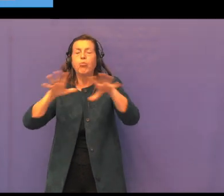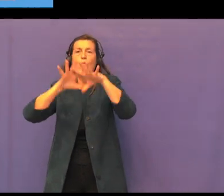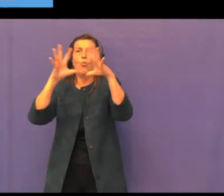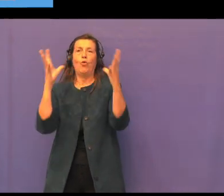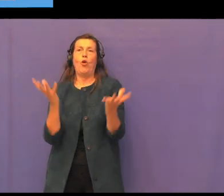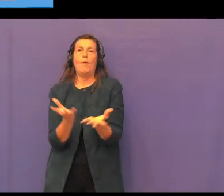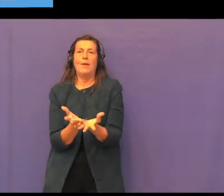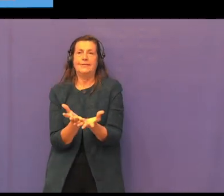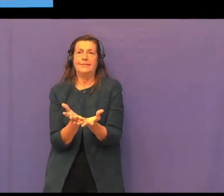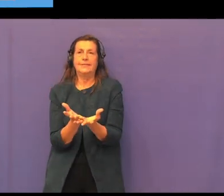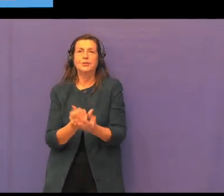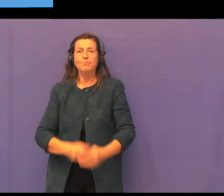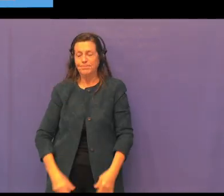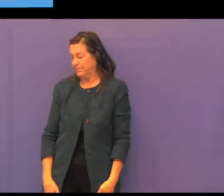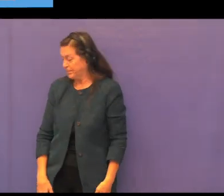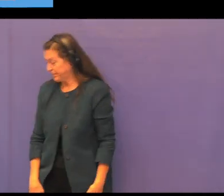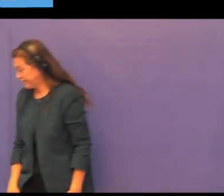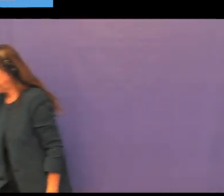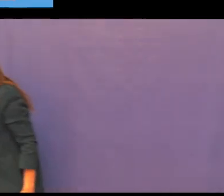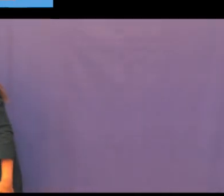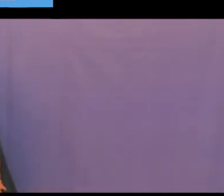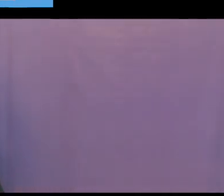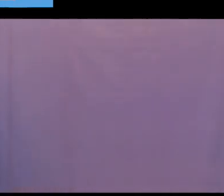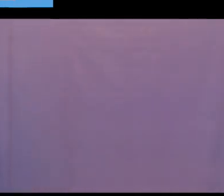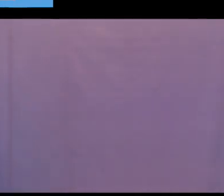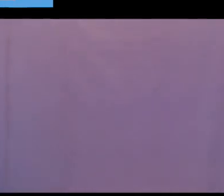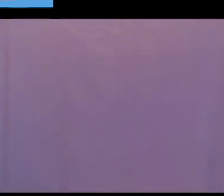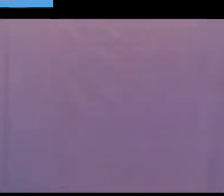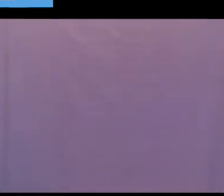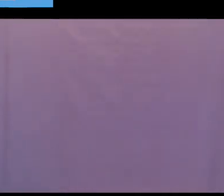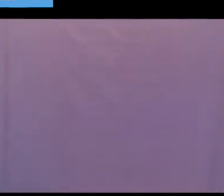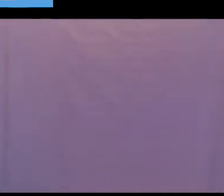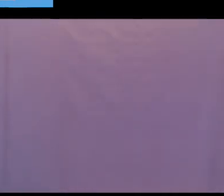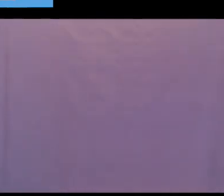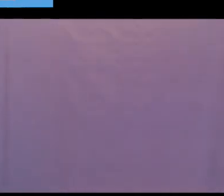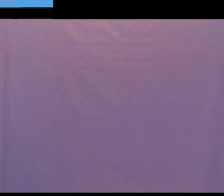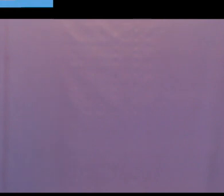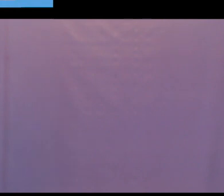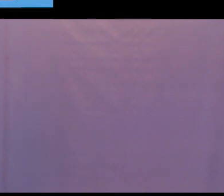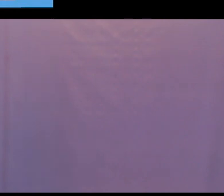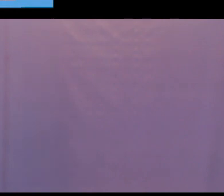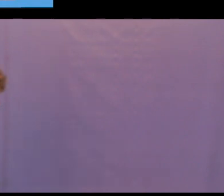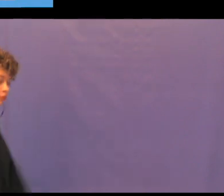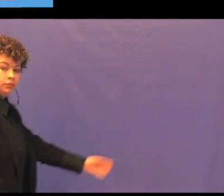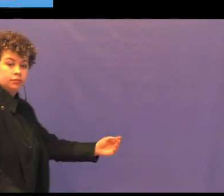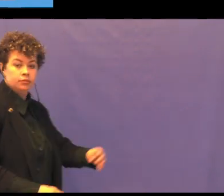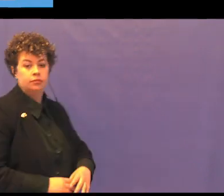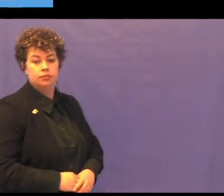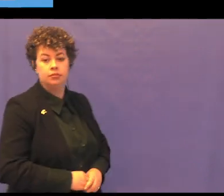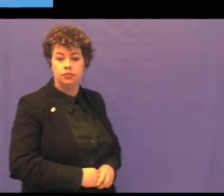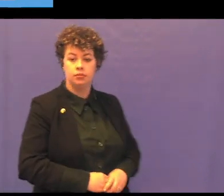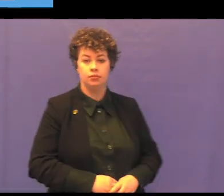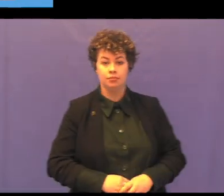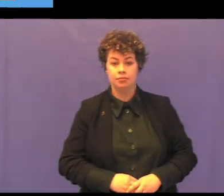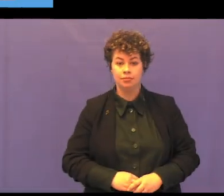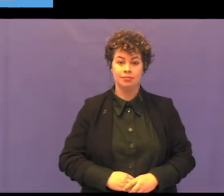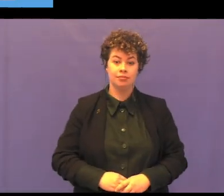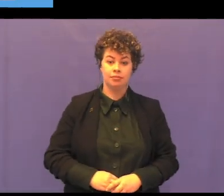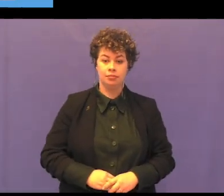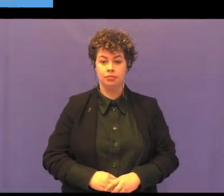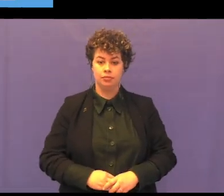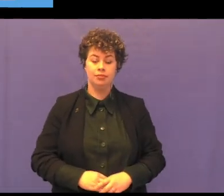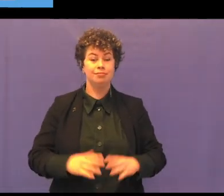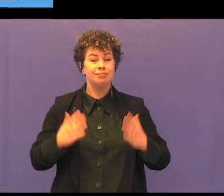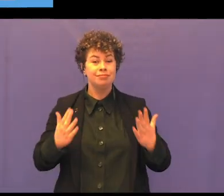endogenous developments, we're looking at the transnational flow of people, services, goods, ideas. It's when